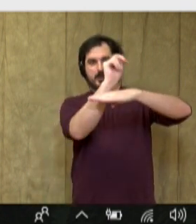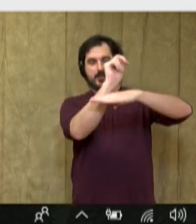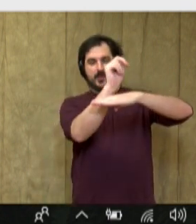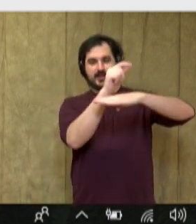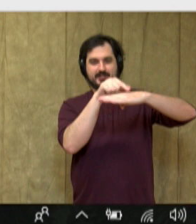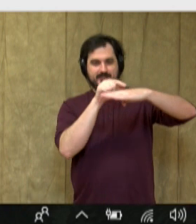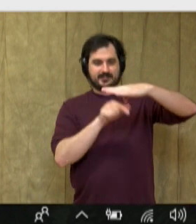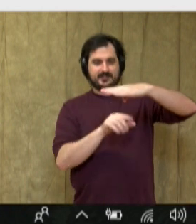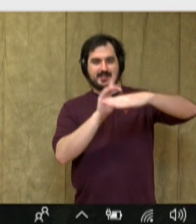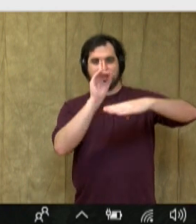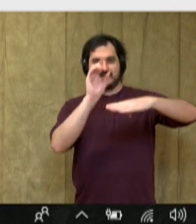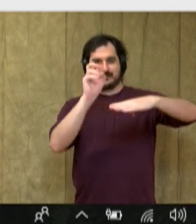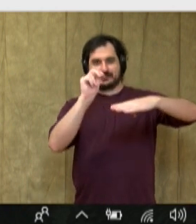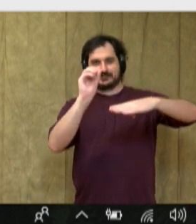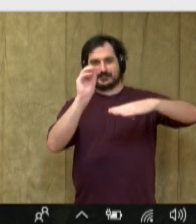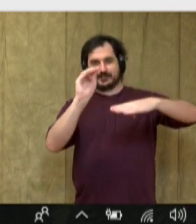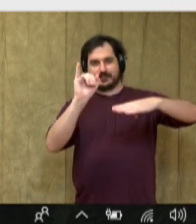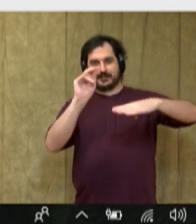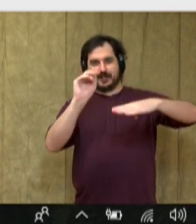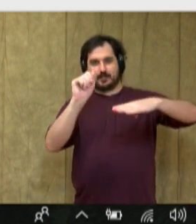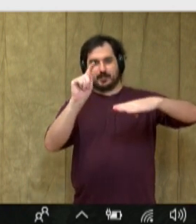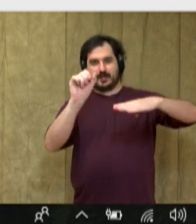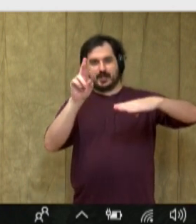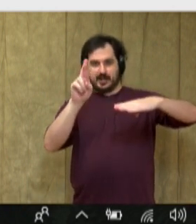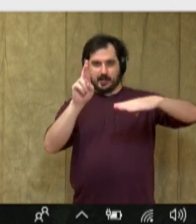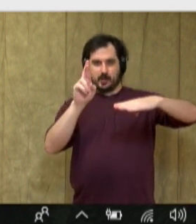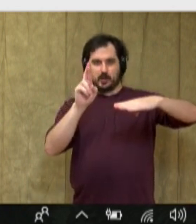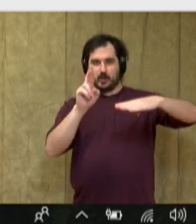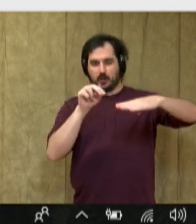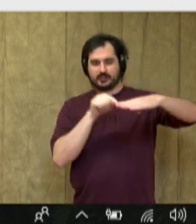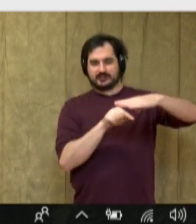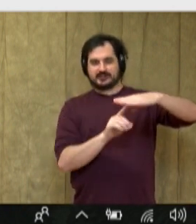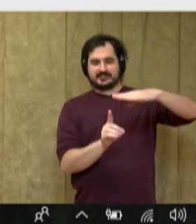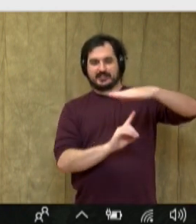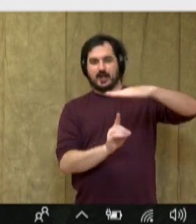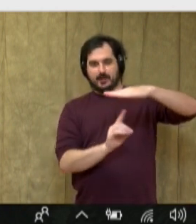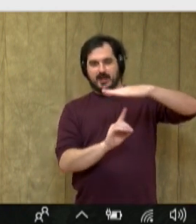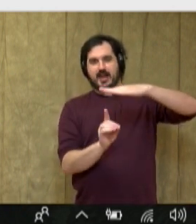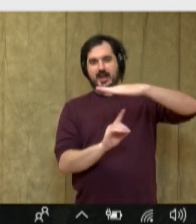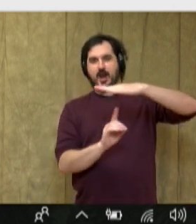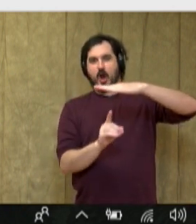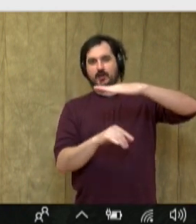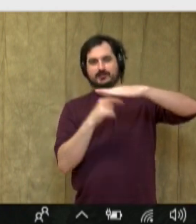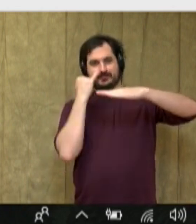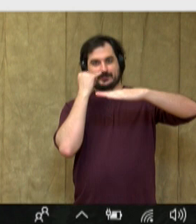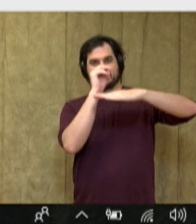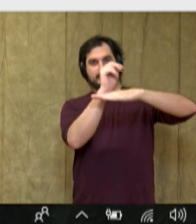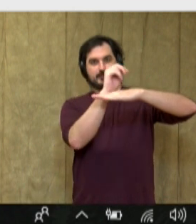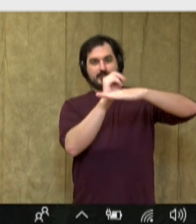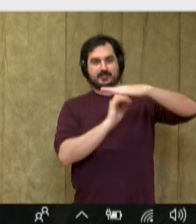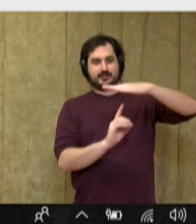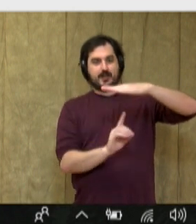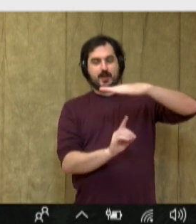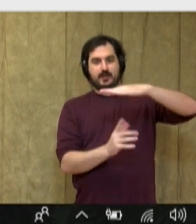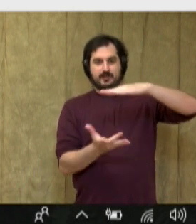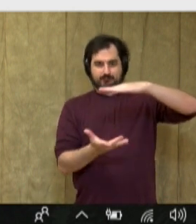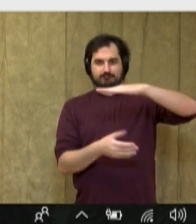we have denominator, the number under the fraction bar. So if this is our numerator, then this is our denominator.